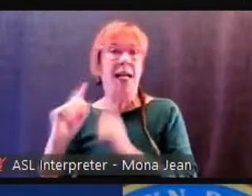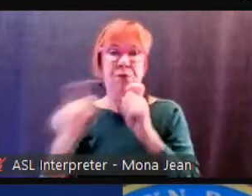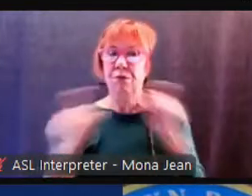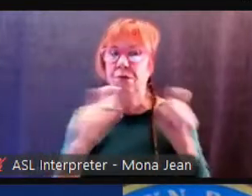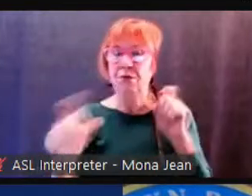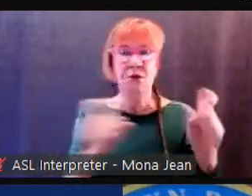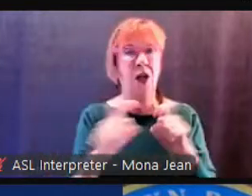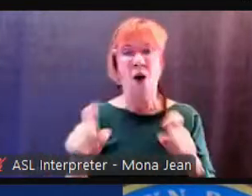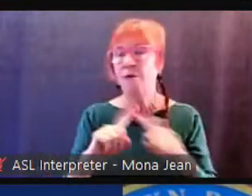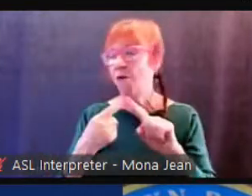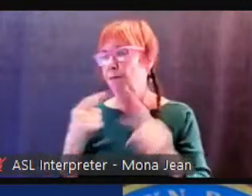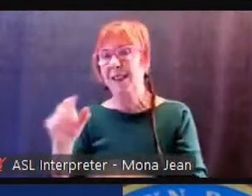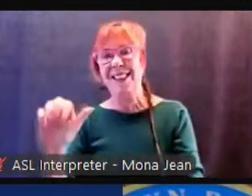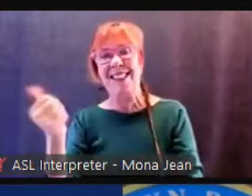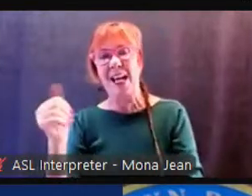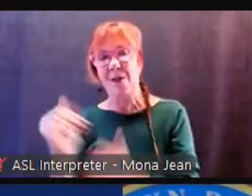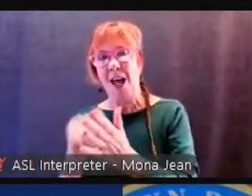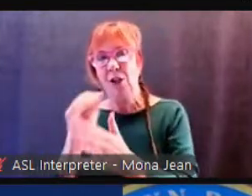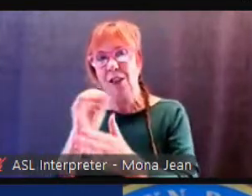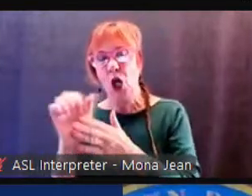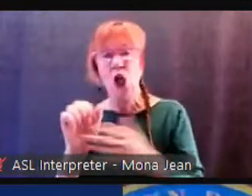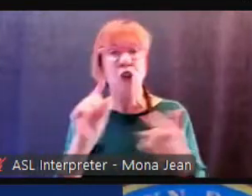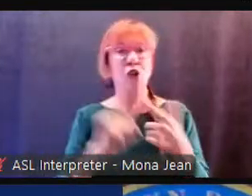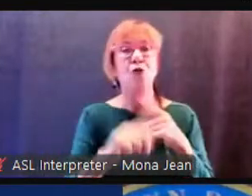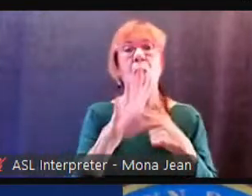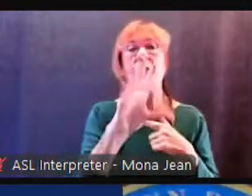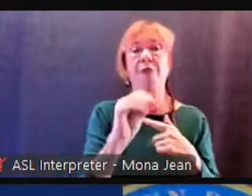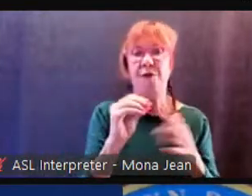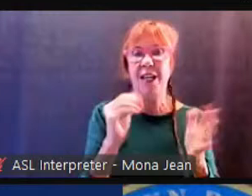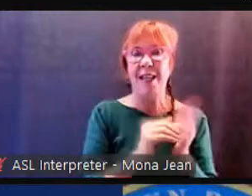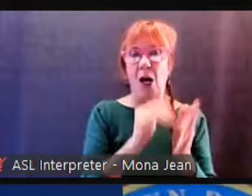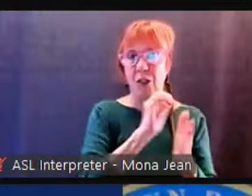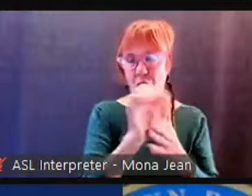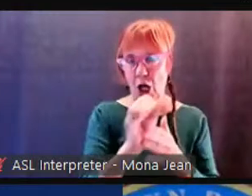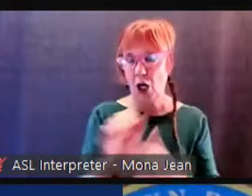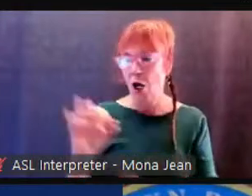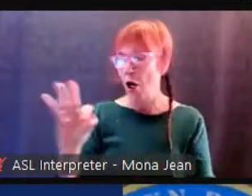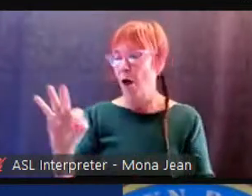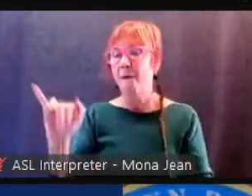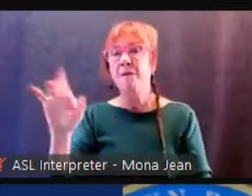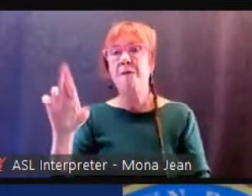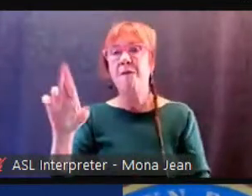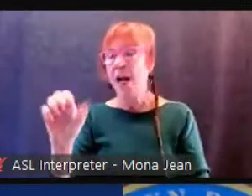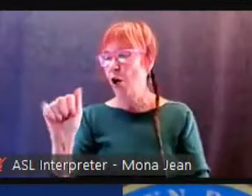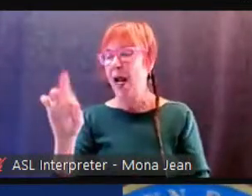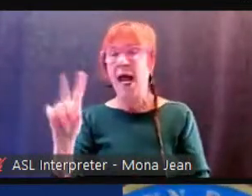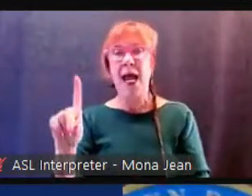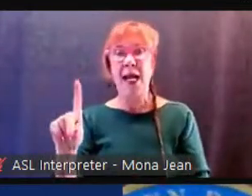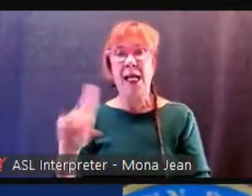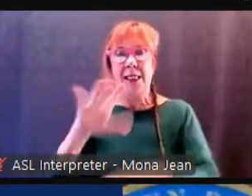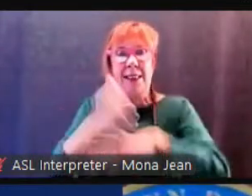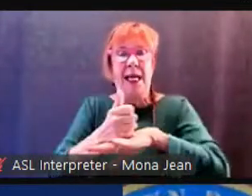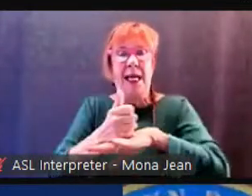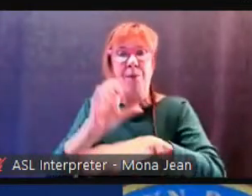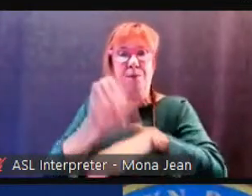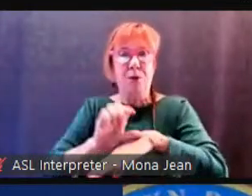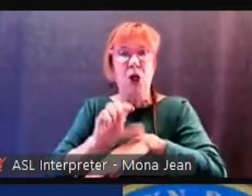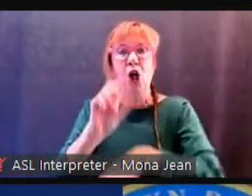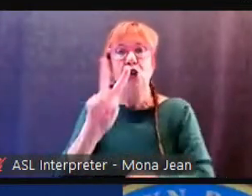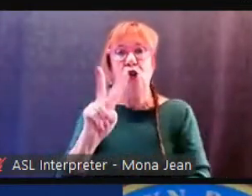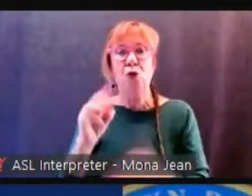from $10,000 to $50,000. FireAid has designated about $2 million for Loma Alta